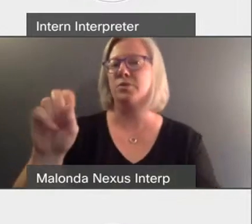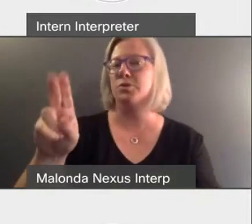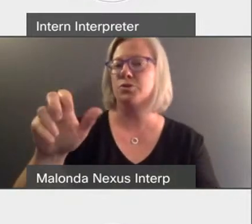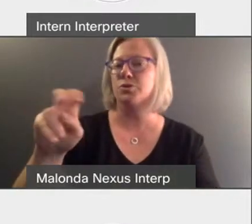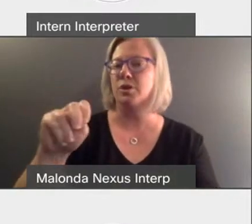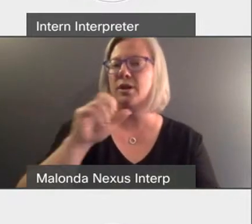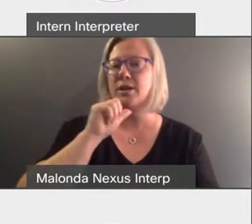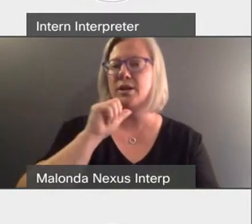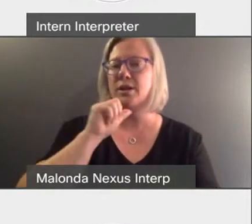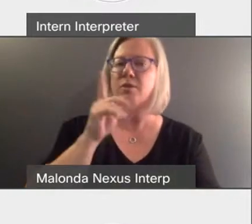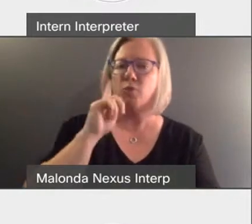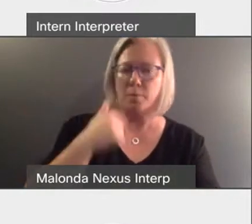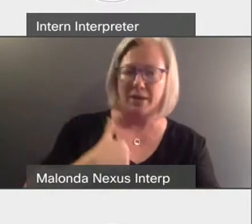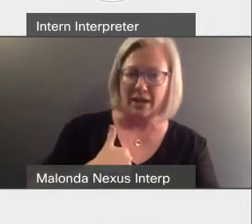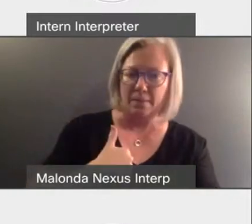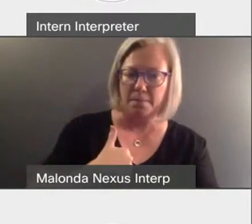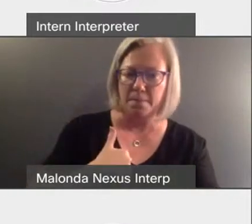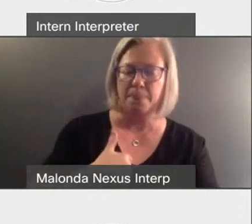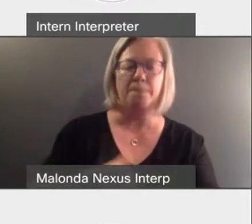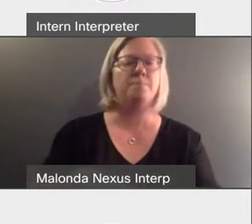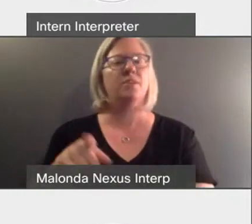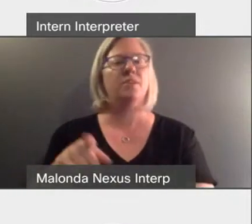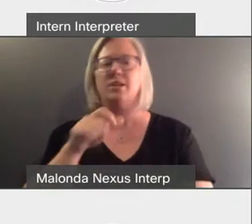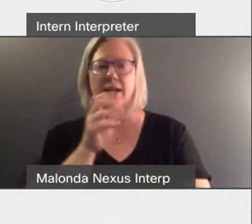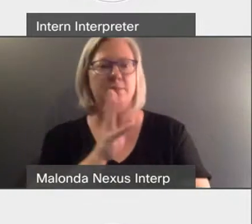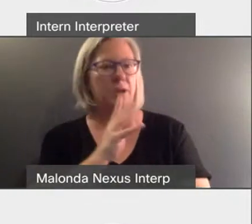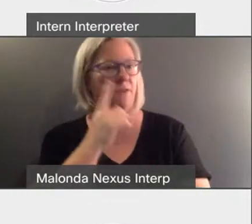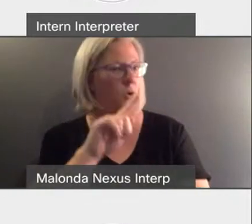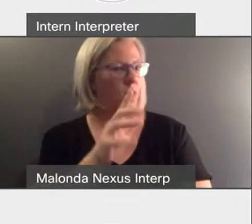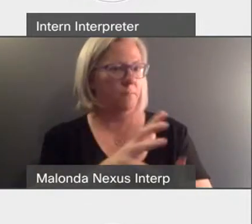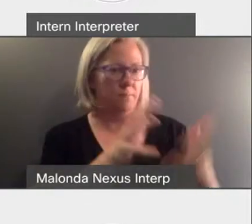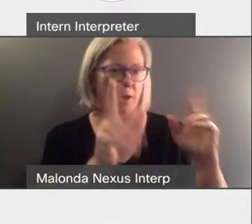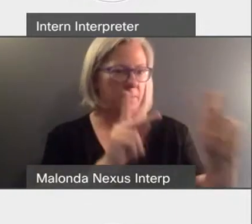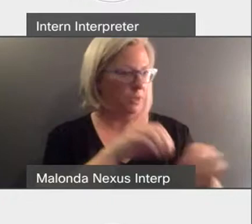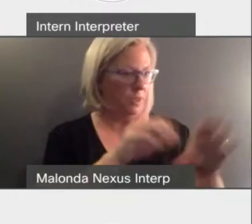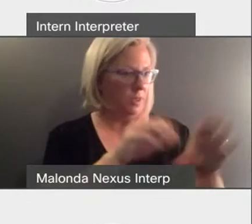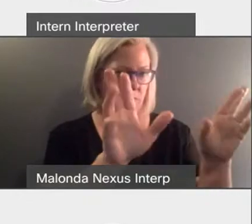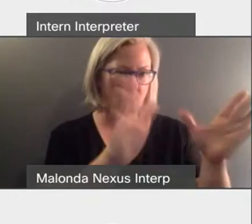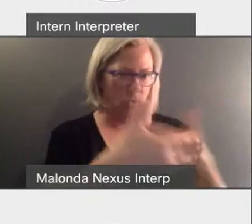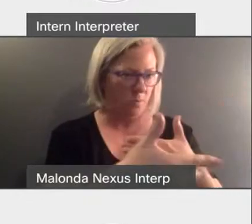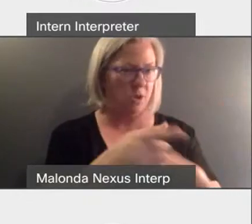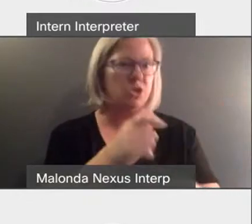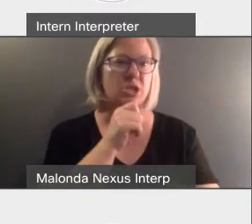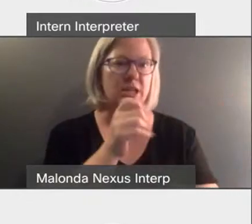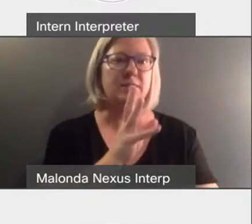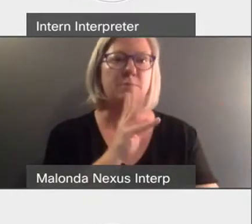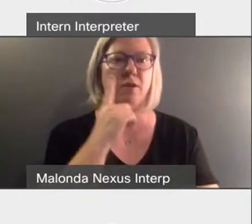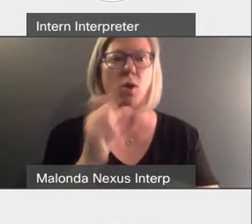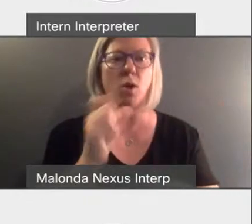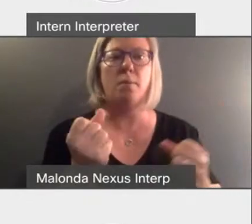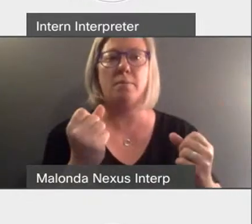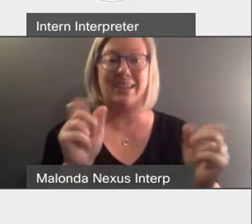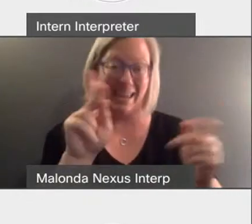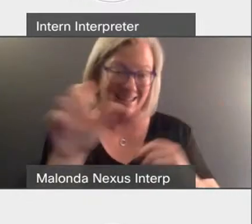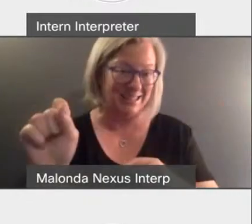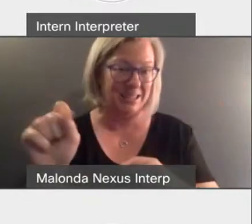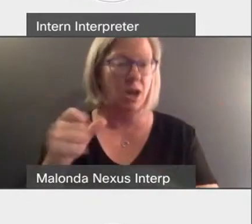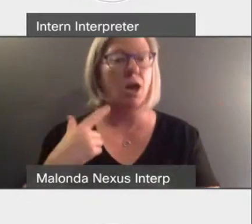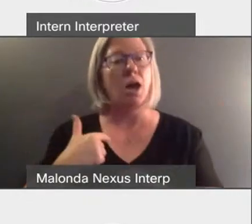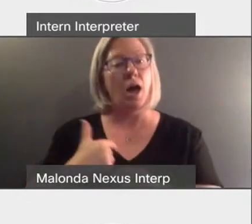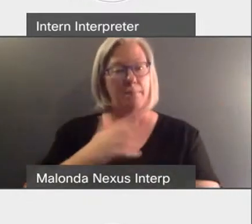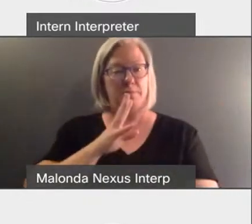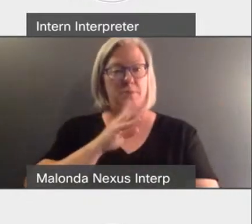Thanks. She doesn't speak for me. She doesn't speak for most of this room. She doesn't speak for Kansans. So I'm speaking for myself. When I look around